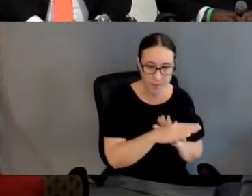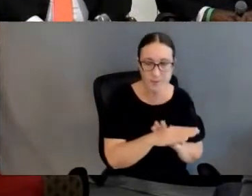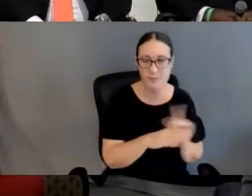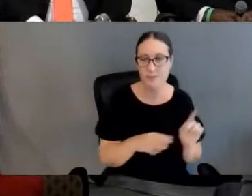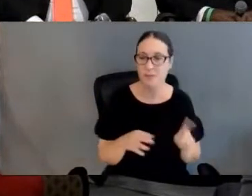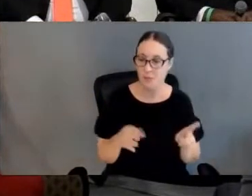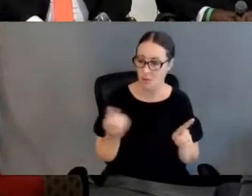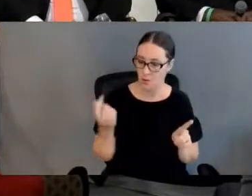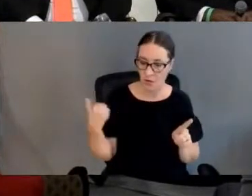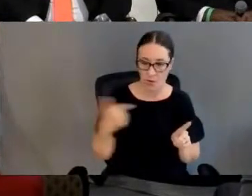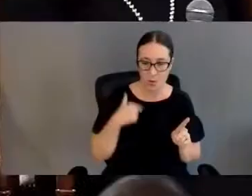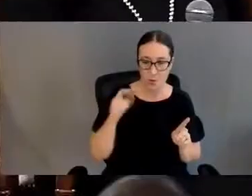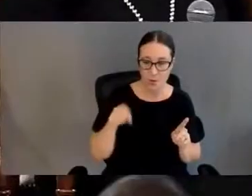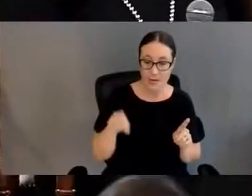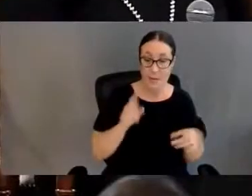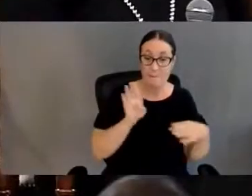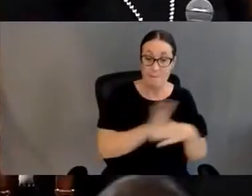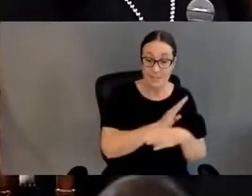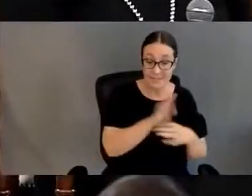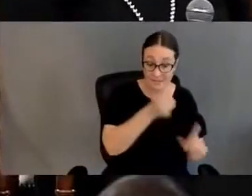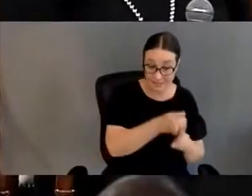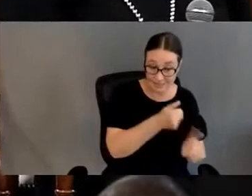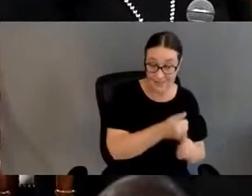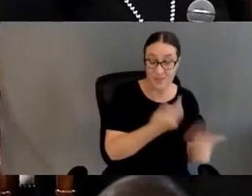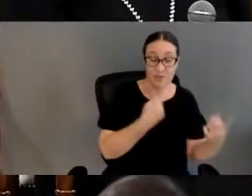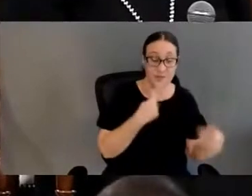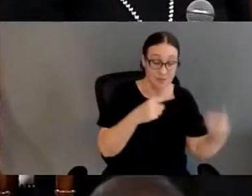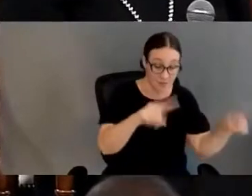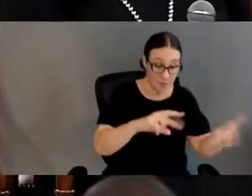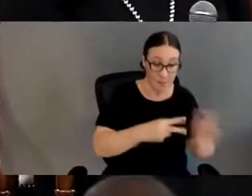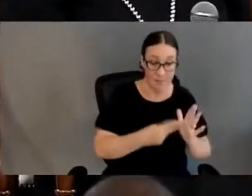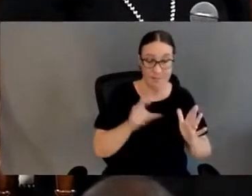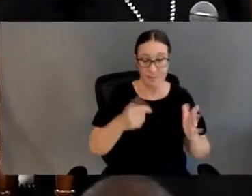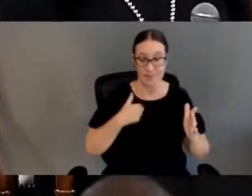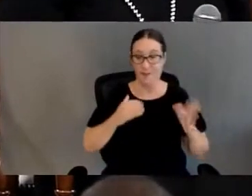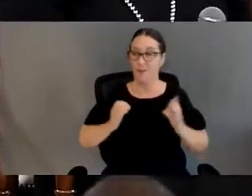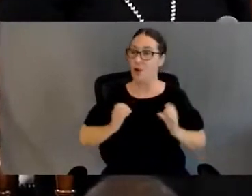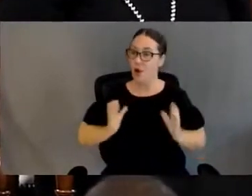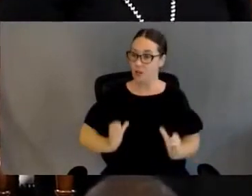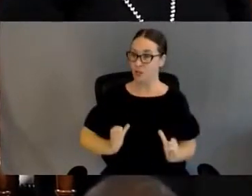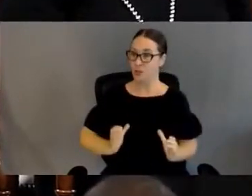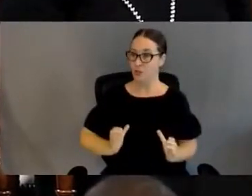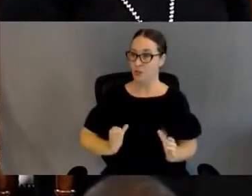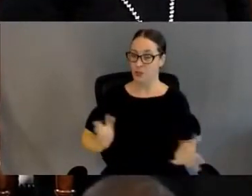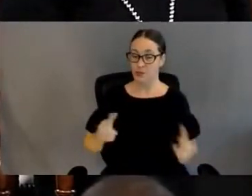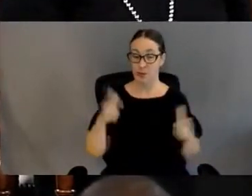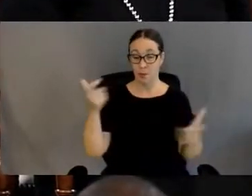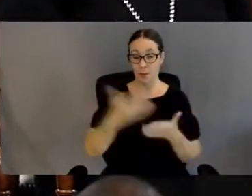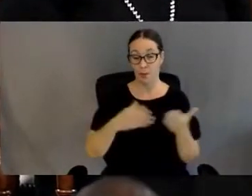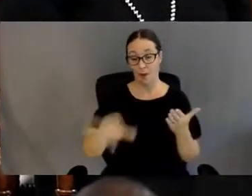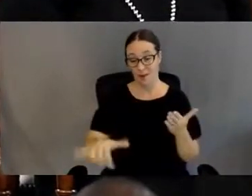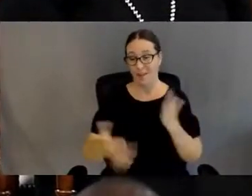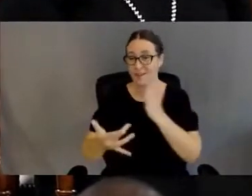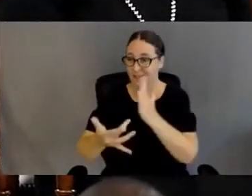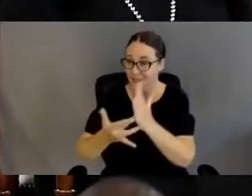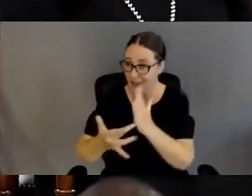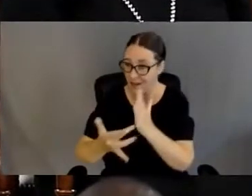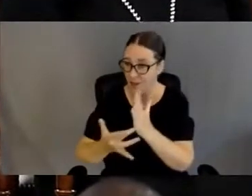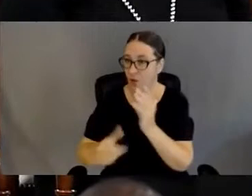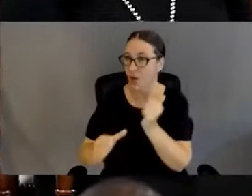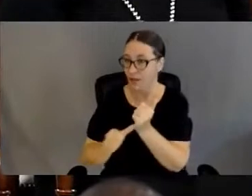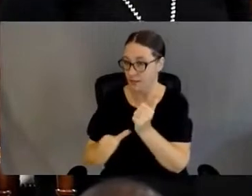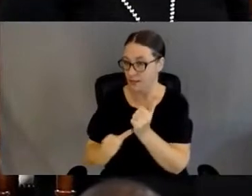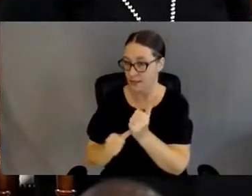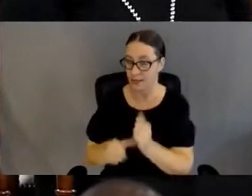need business to stay successful, so you need customers ultimately, but a big piece of this is technical assistance.